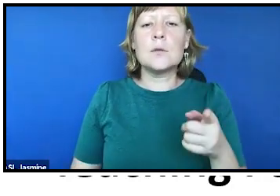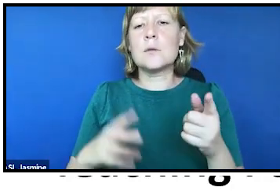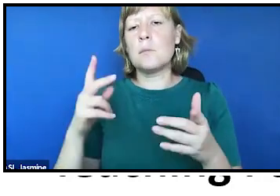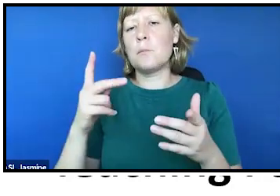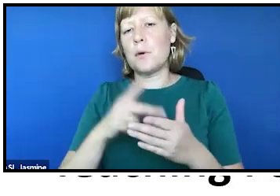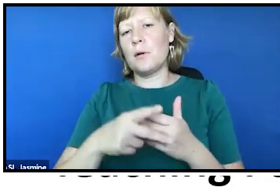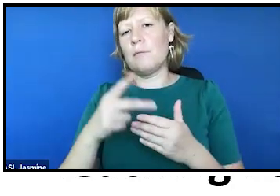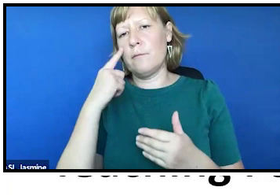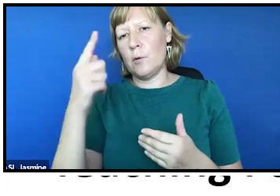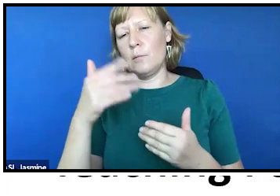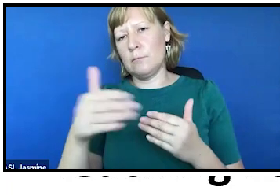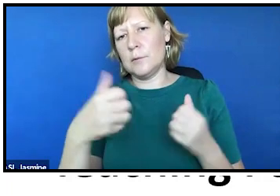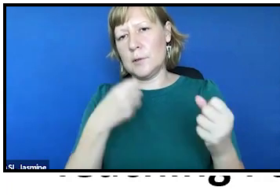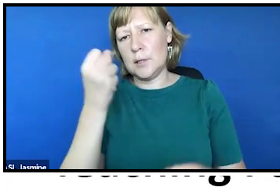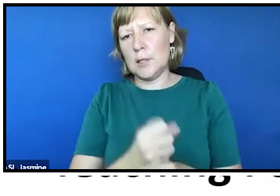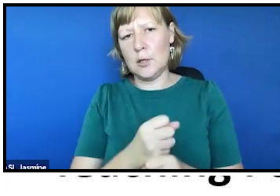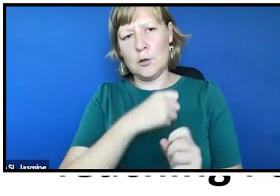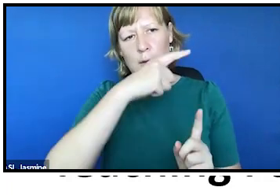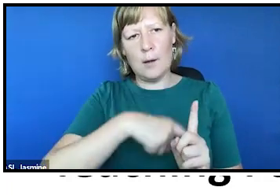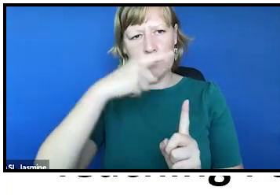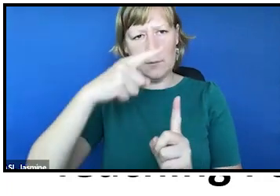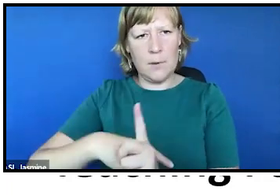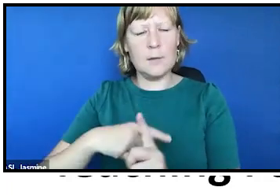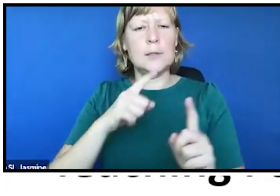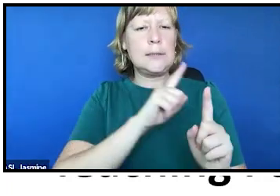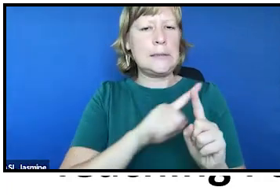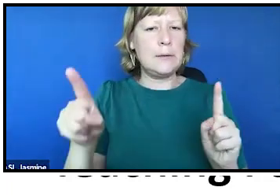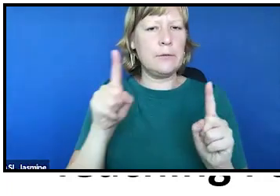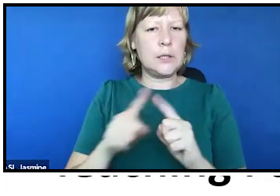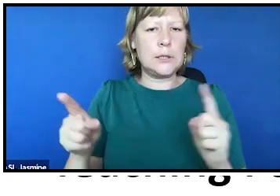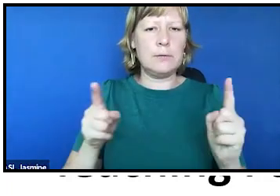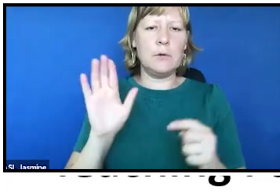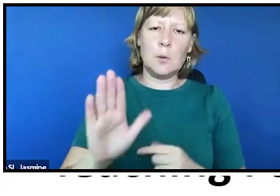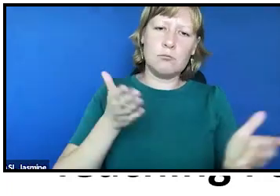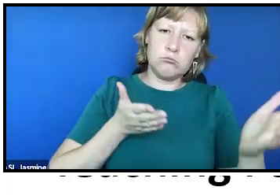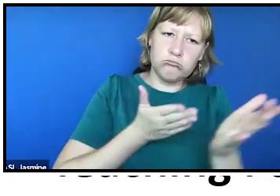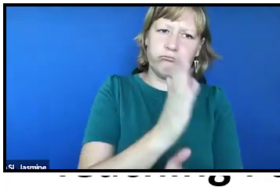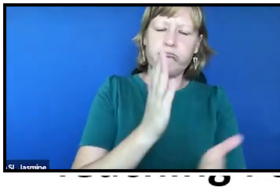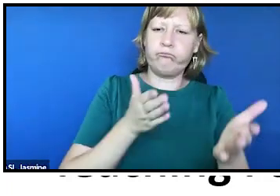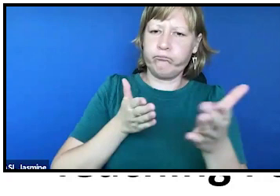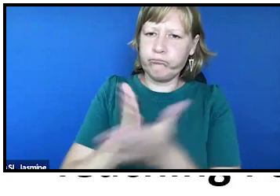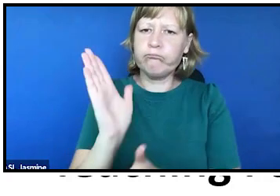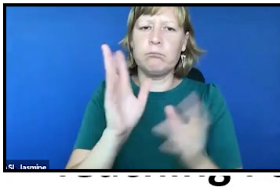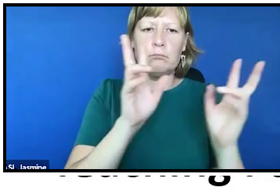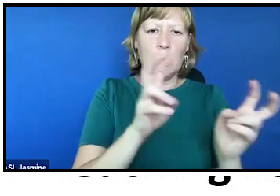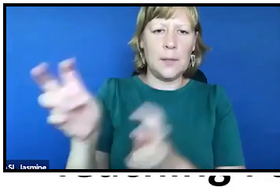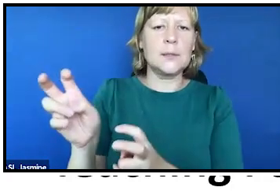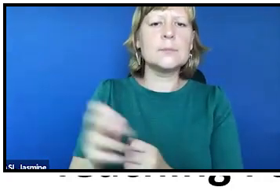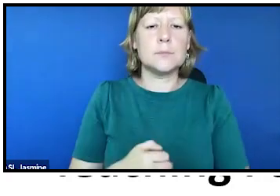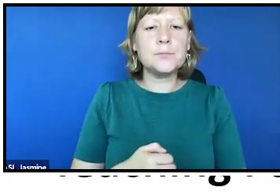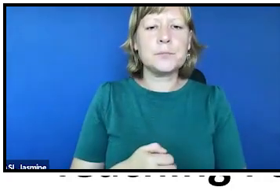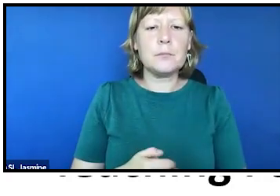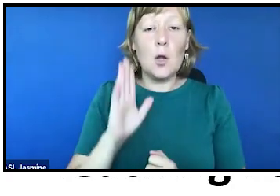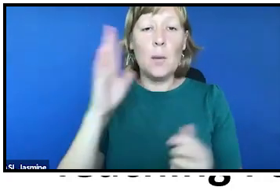Each month, we're going to be putting out information about different right topics, and most of them will match with an awareness